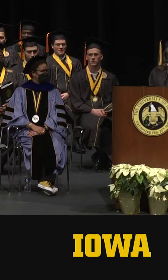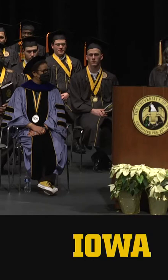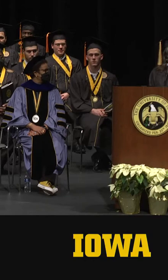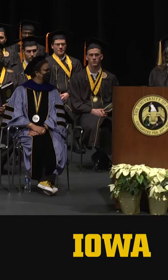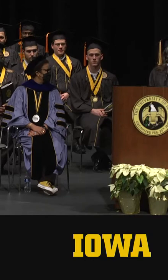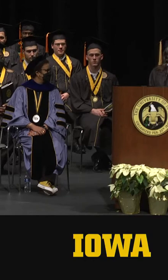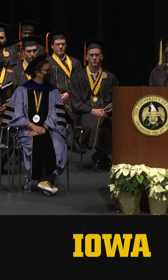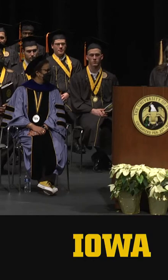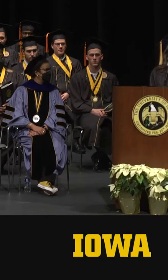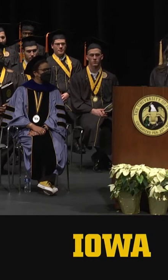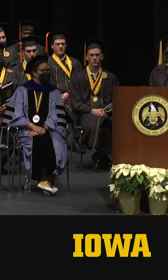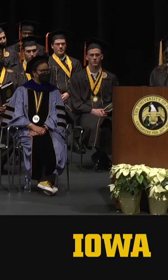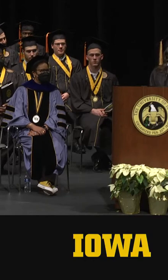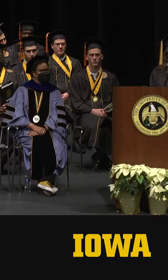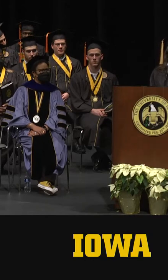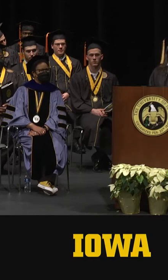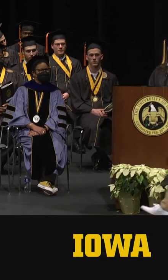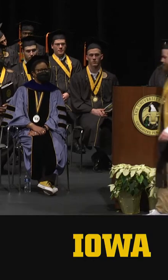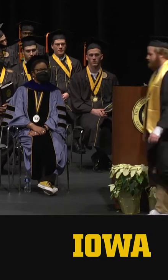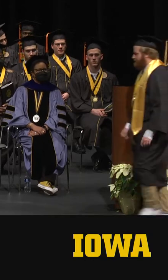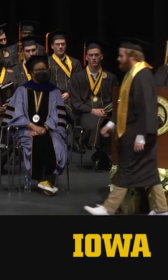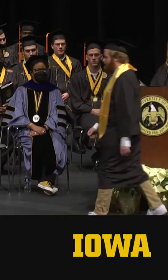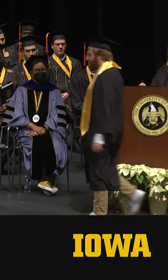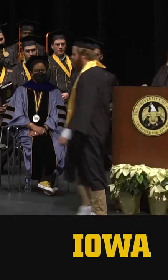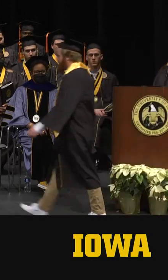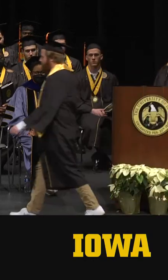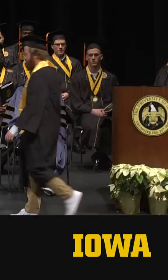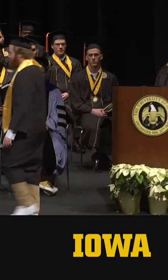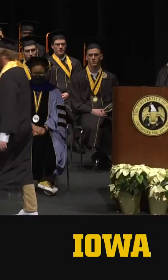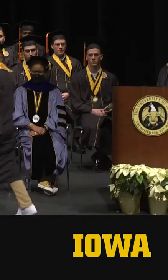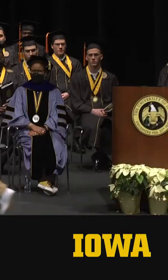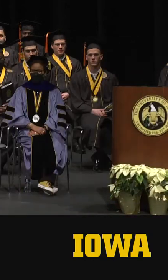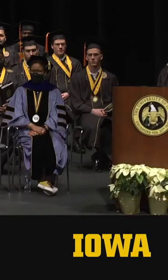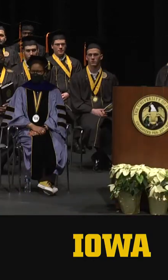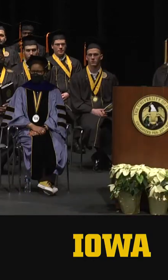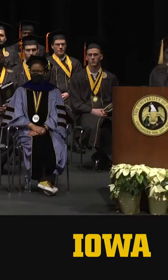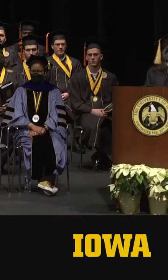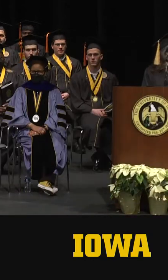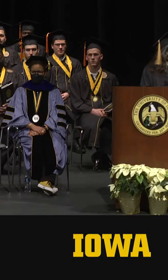Lewis Andrew Lenz the Fifth, with a minor in mathematics.